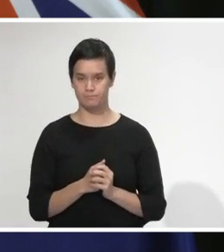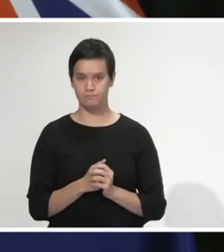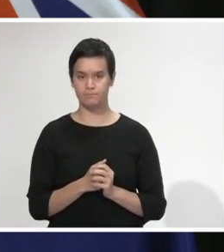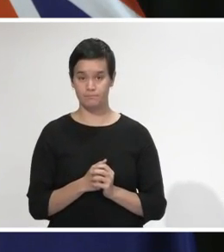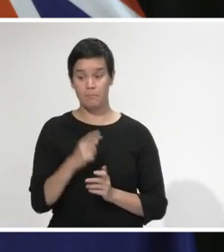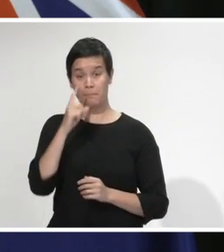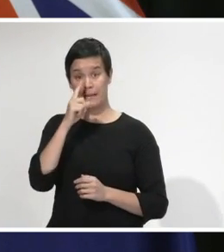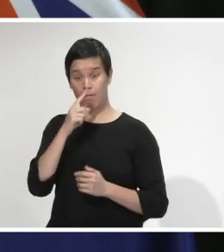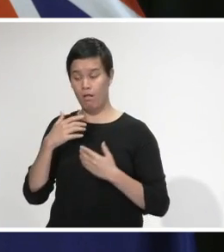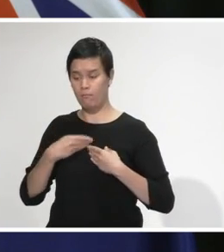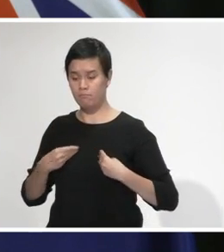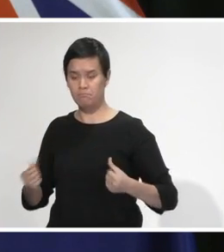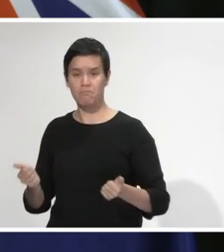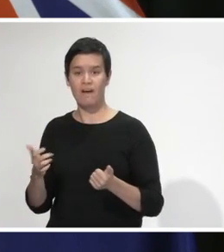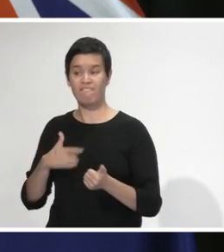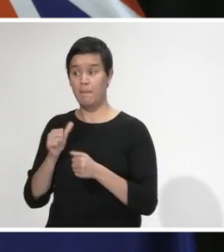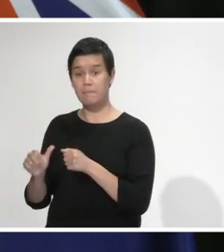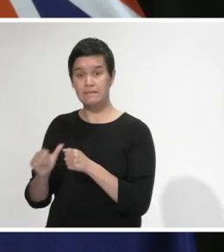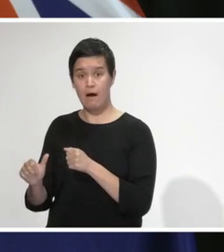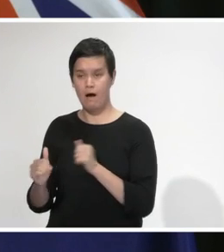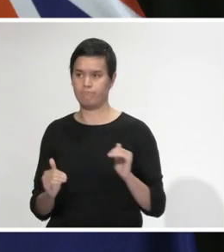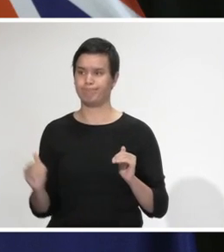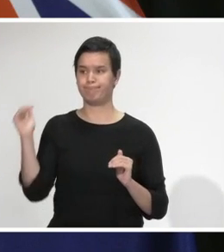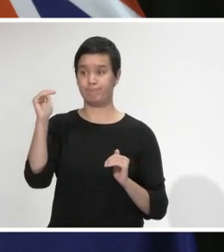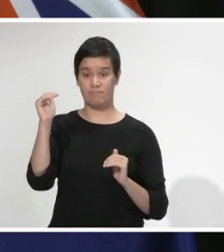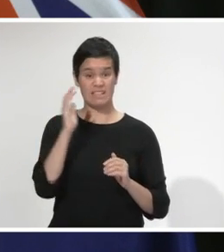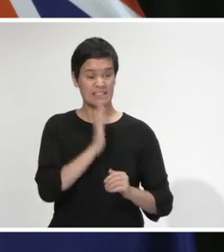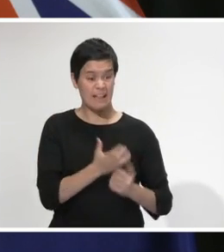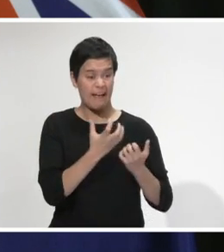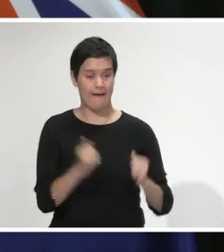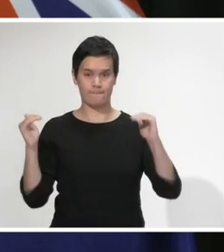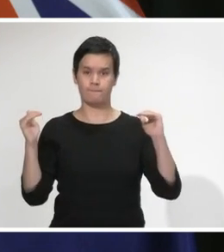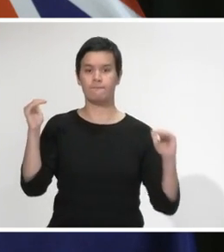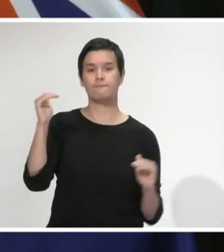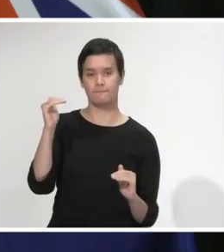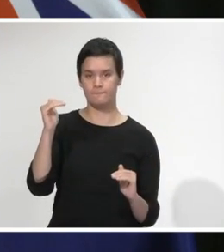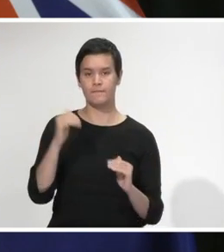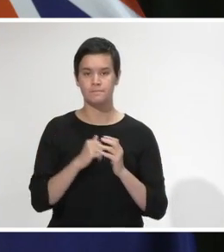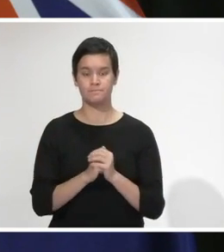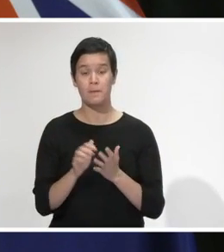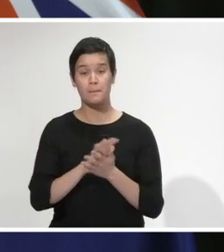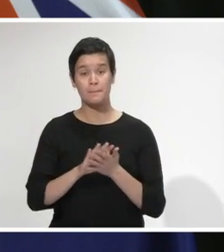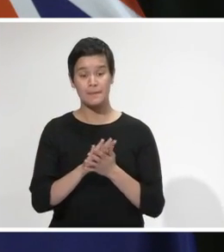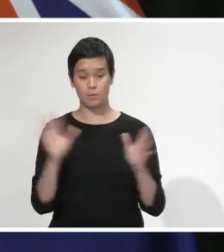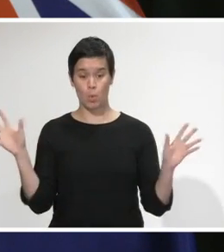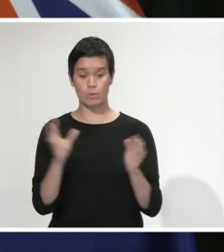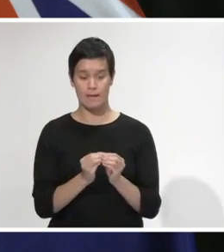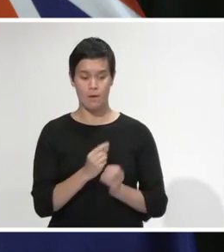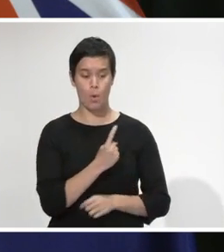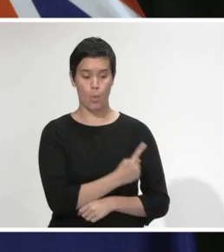cases overall. The new total combined number of confirmed and probable cases, therefore, today is